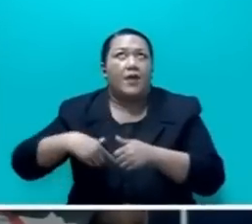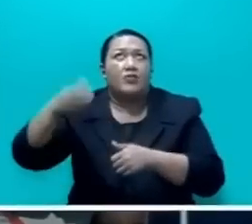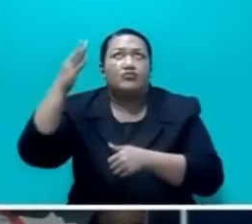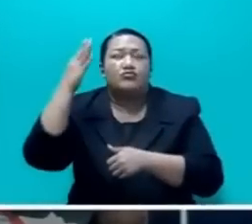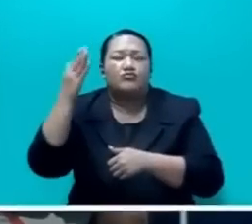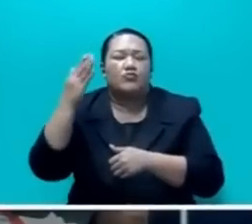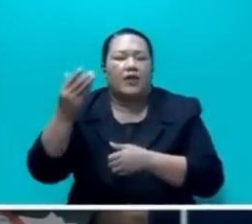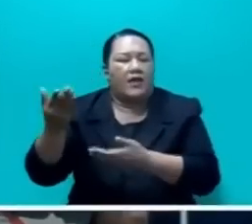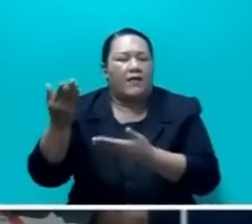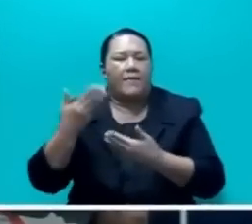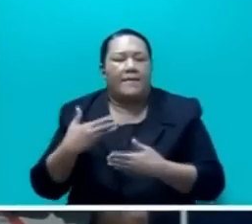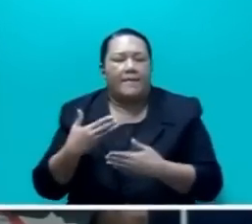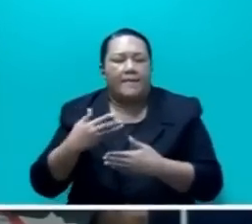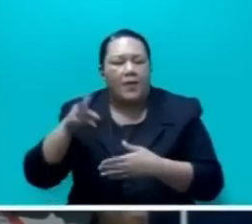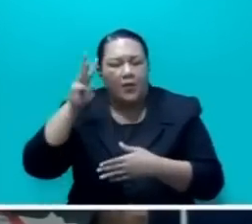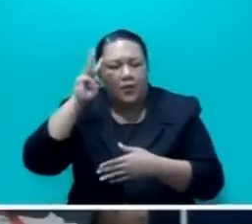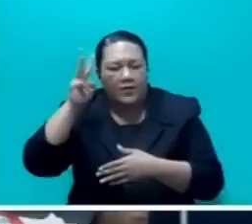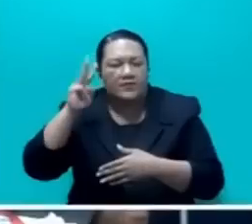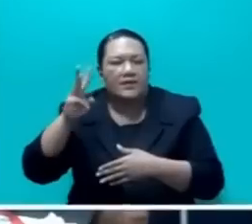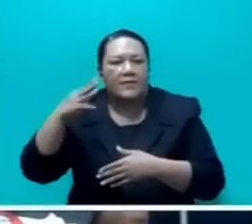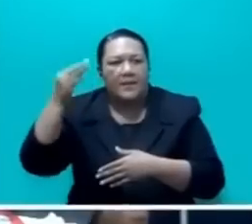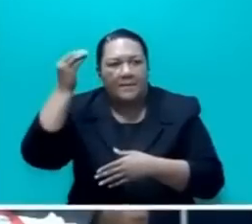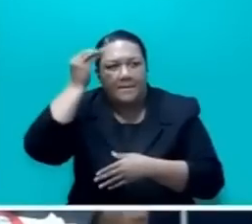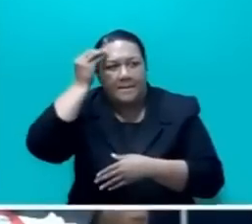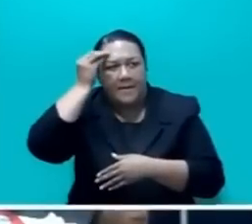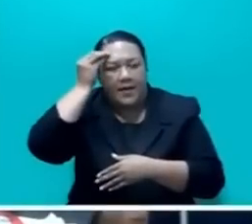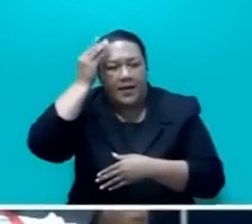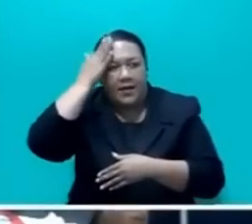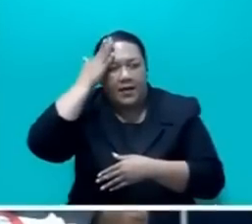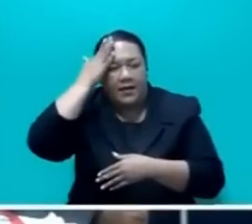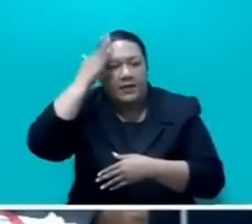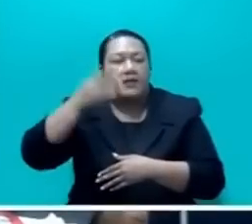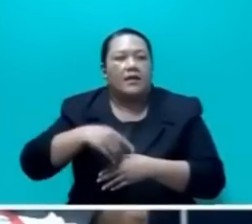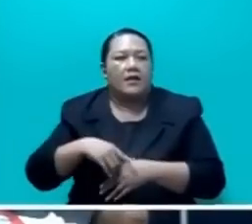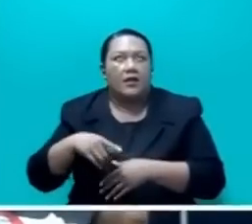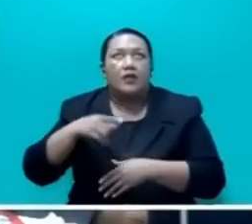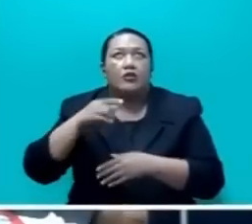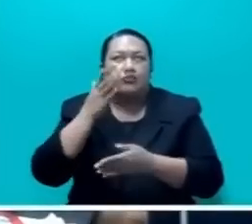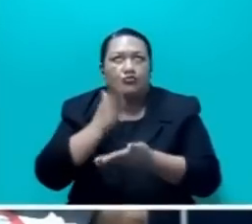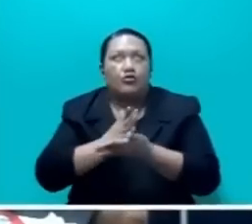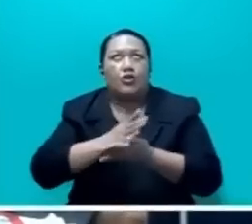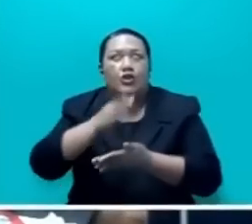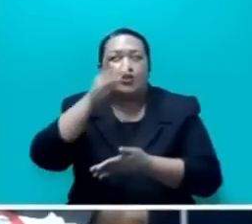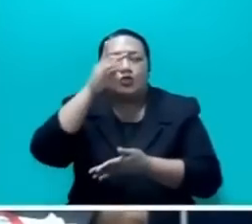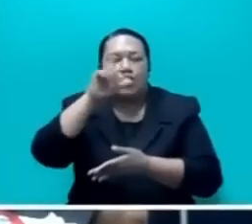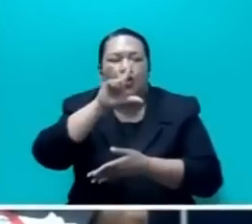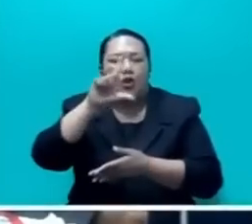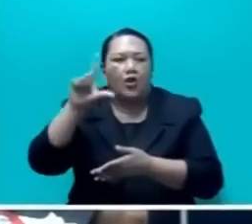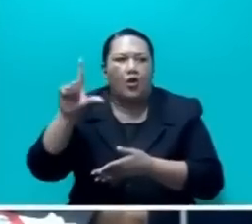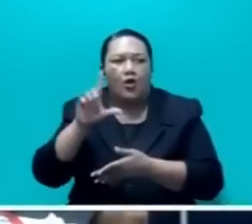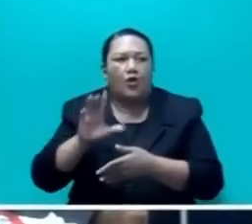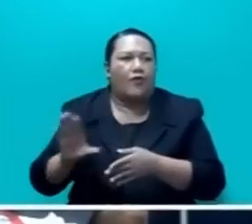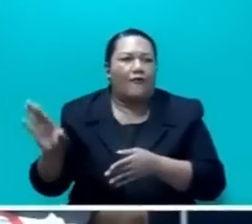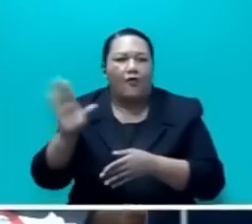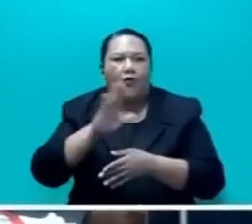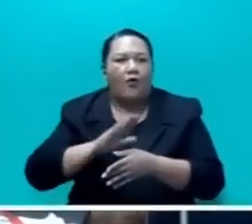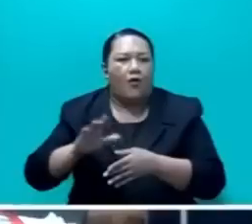have known to me what we ask of you. Truly, you are the Lord of Lords, the revealer of